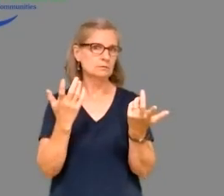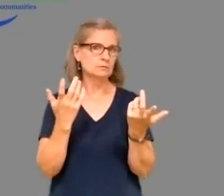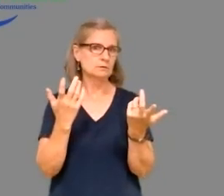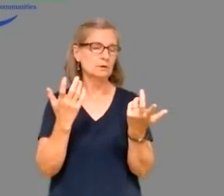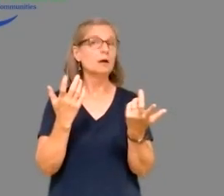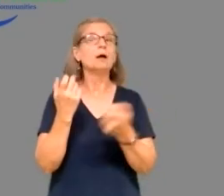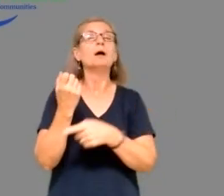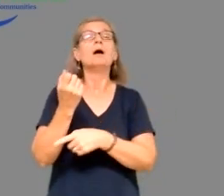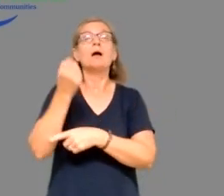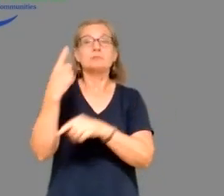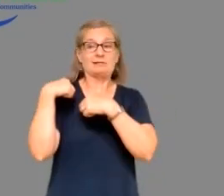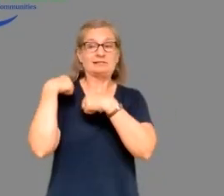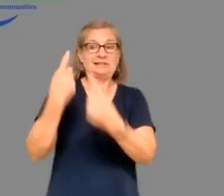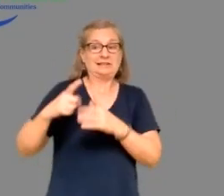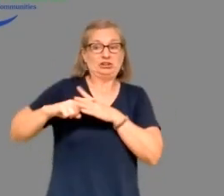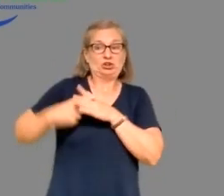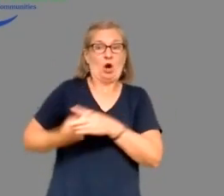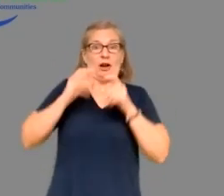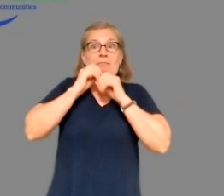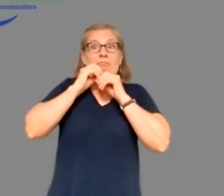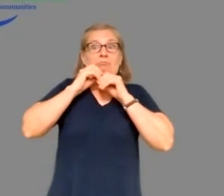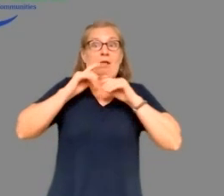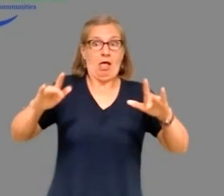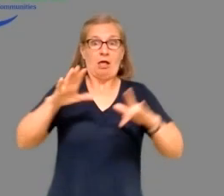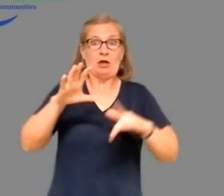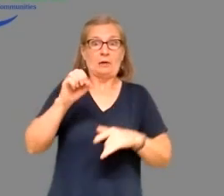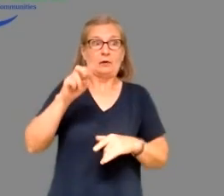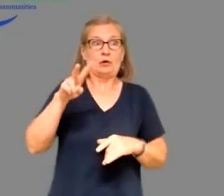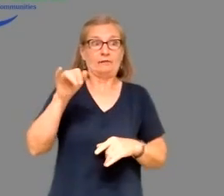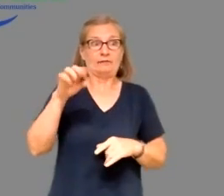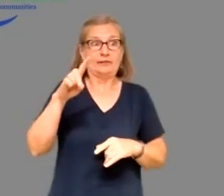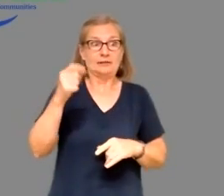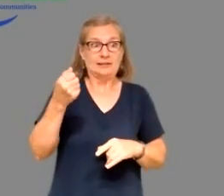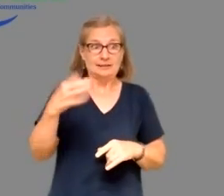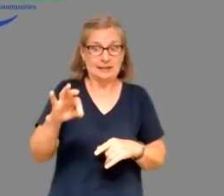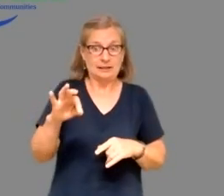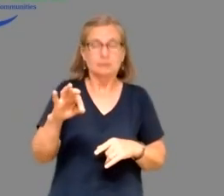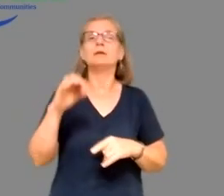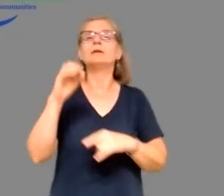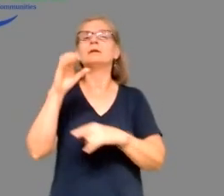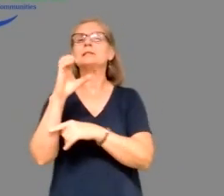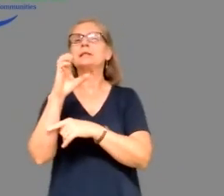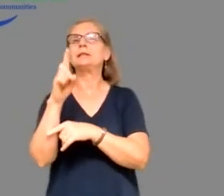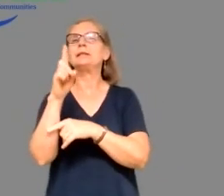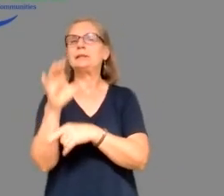beginning of COVID-19, there has been guidance from the CDC that has described